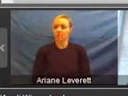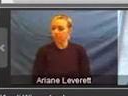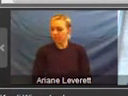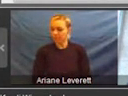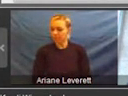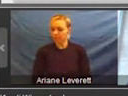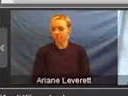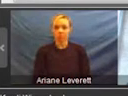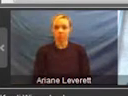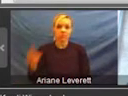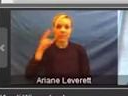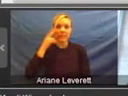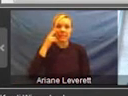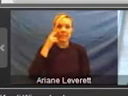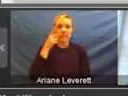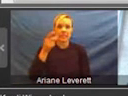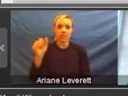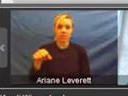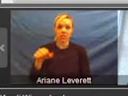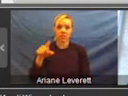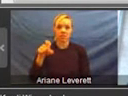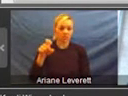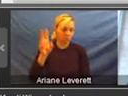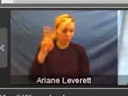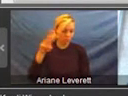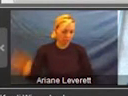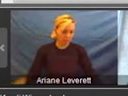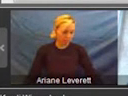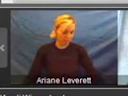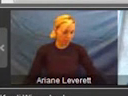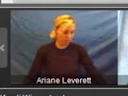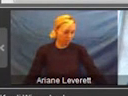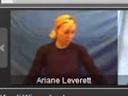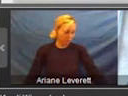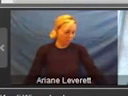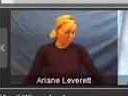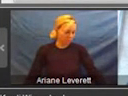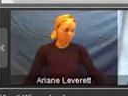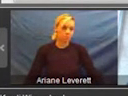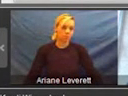No, if you can see the website.